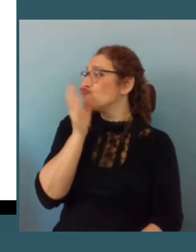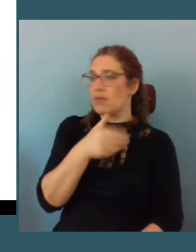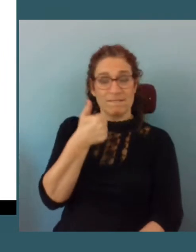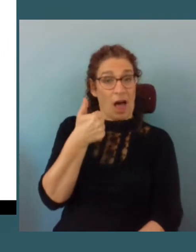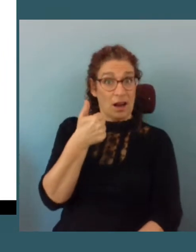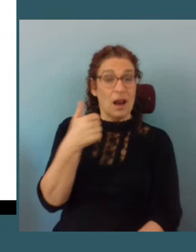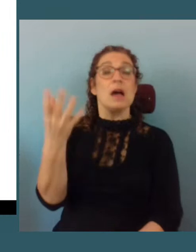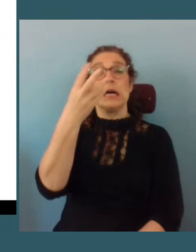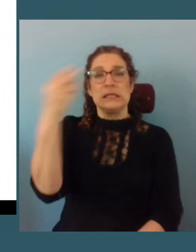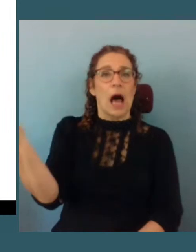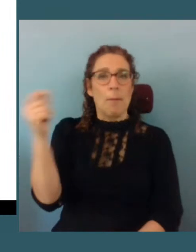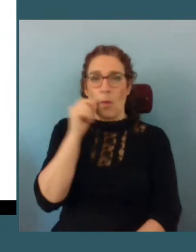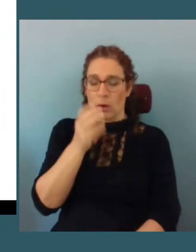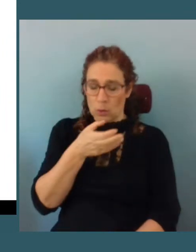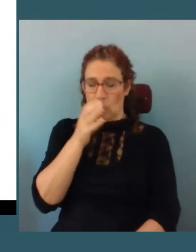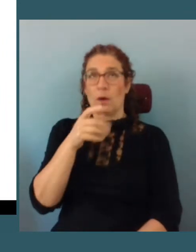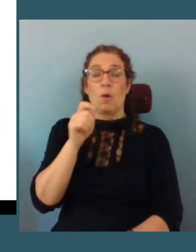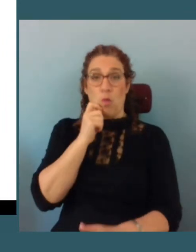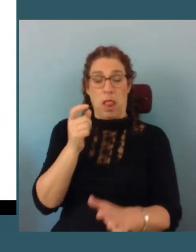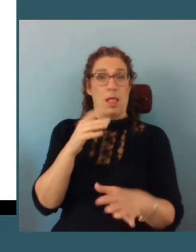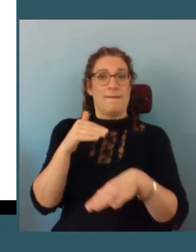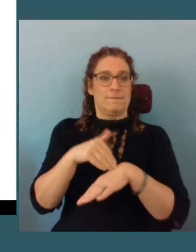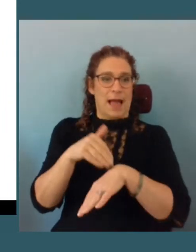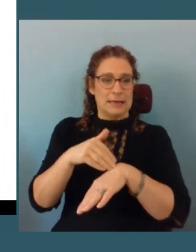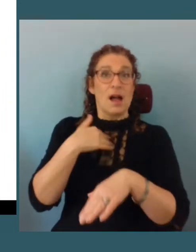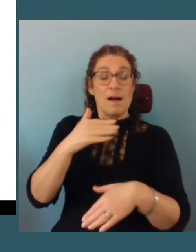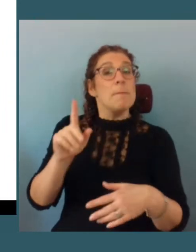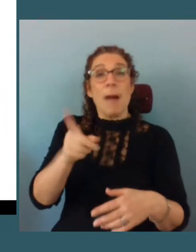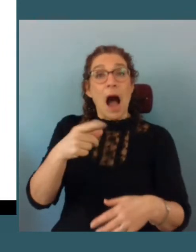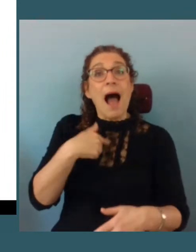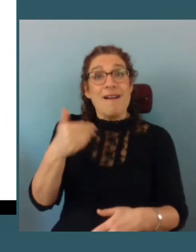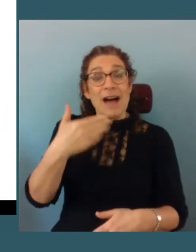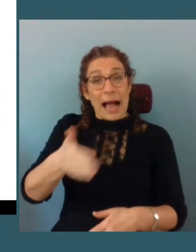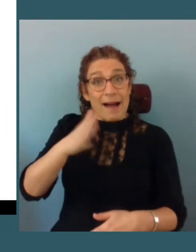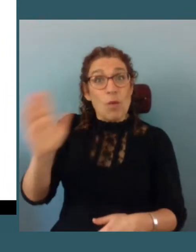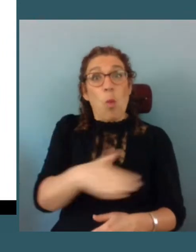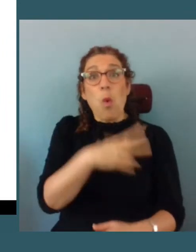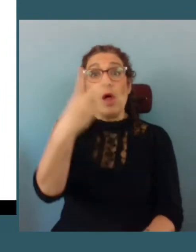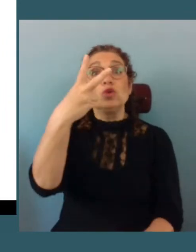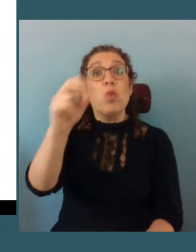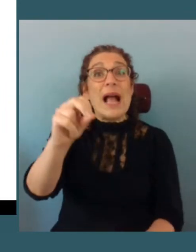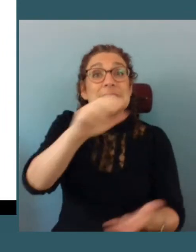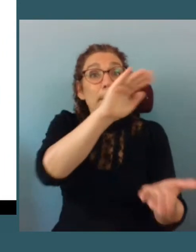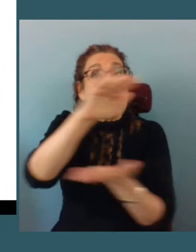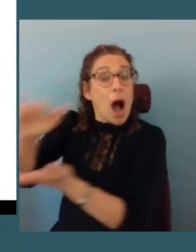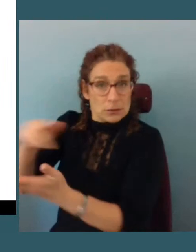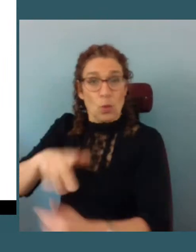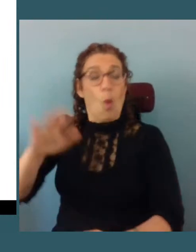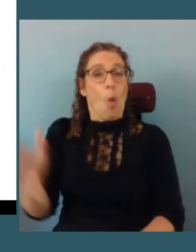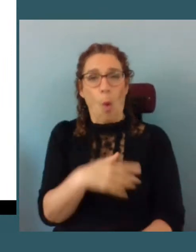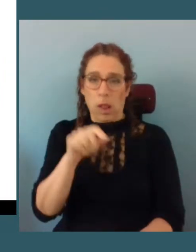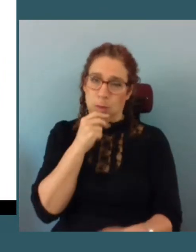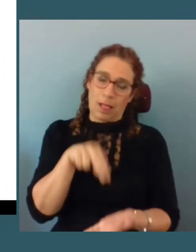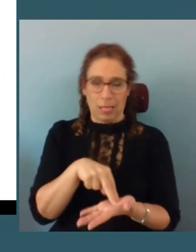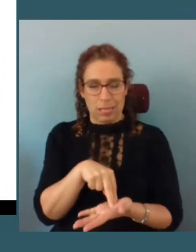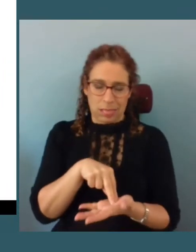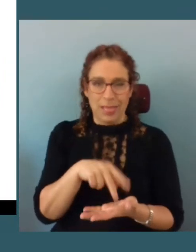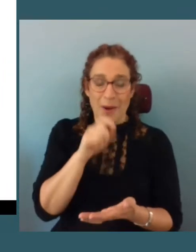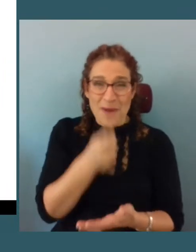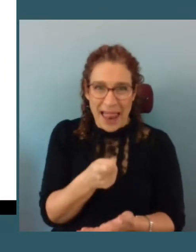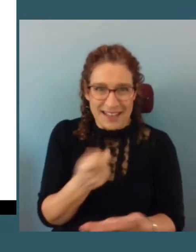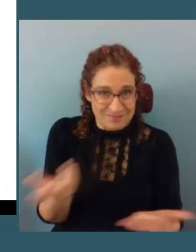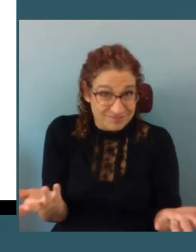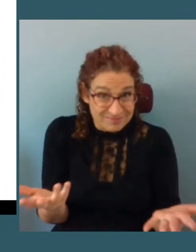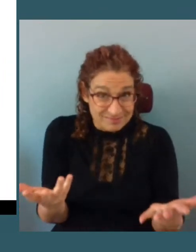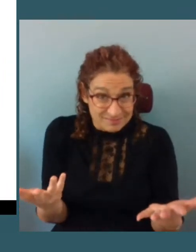all probably 20 pints of beer, you'd all have an effect. And that's sort of the pharmacological effects of alcohol. Similarly with caffeine, you'd have the effects of that. That's